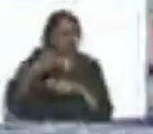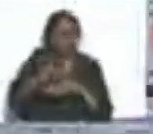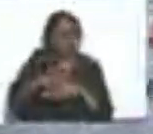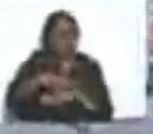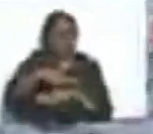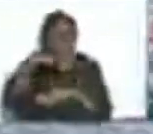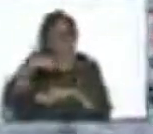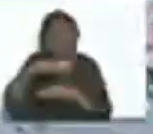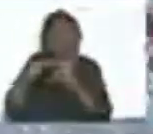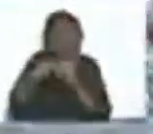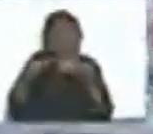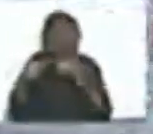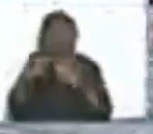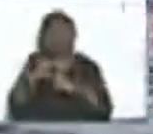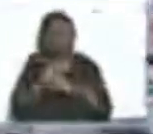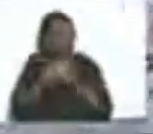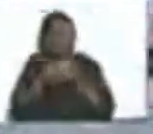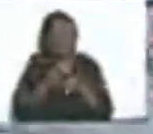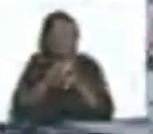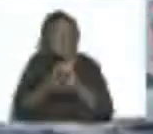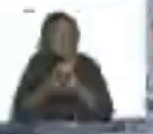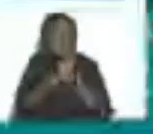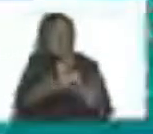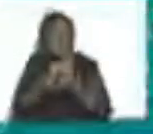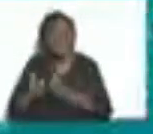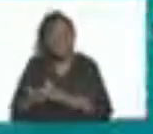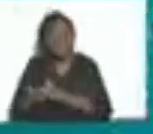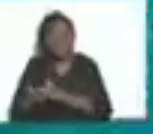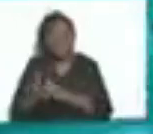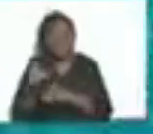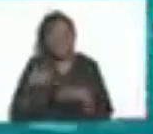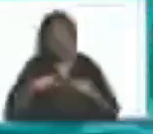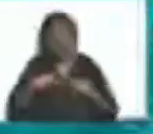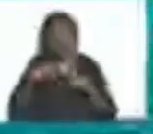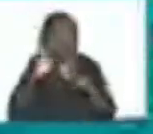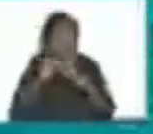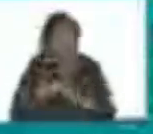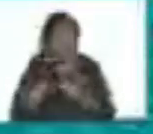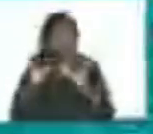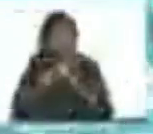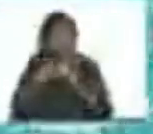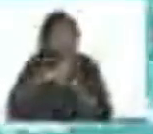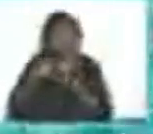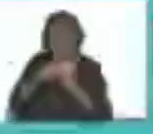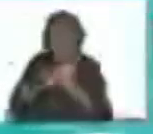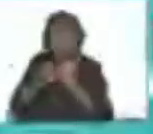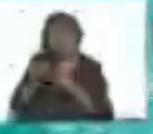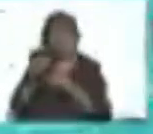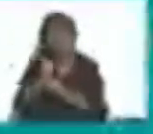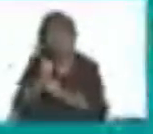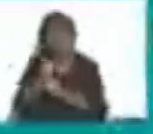sailing community. The property held a town meeting earlier this month with hopes of garnering public support to acquire a